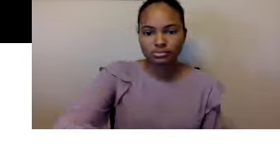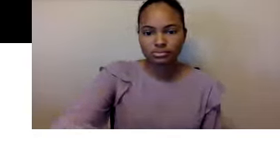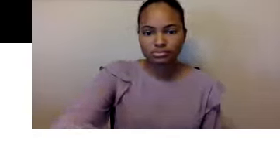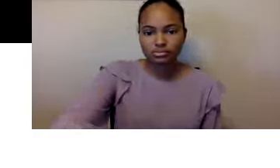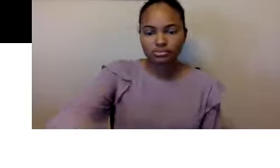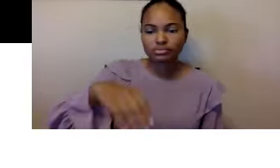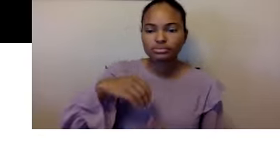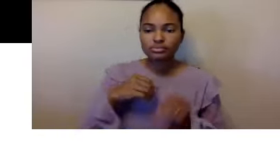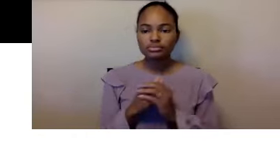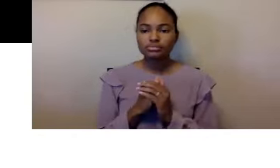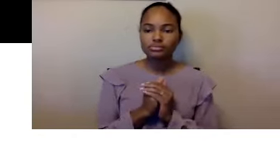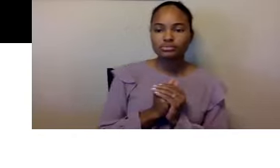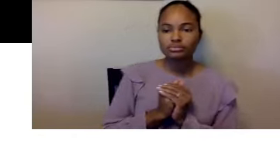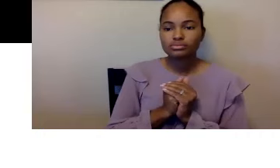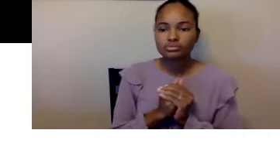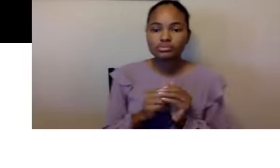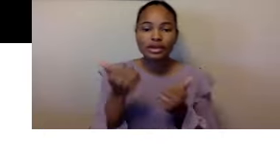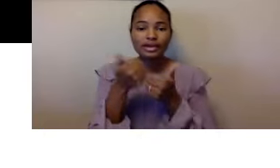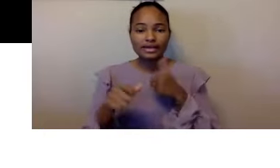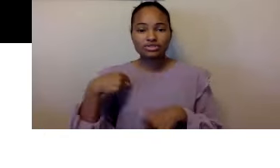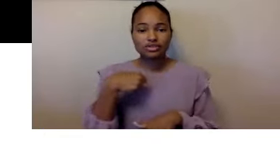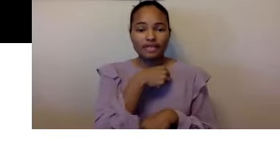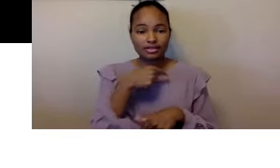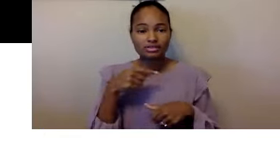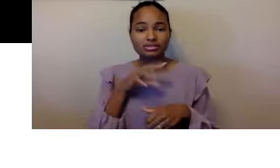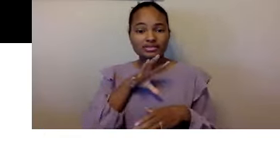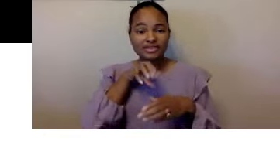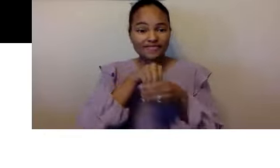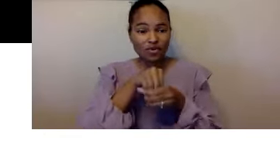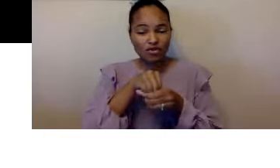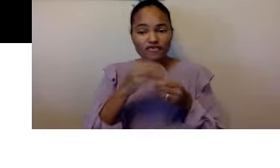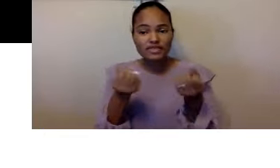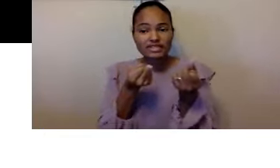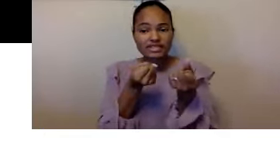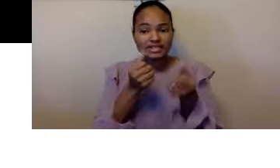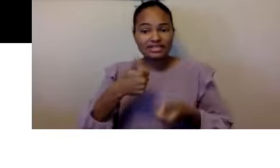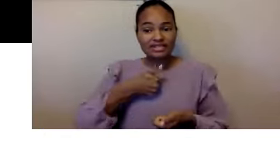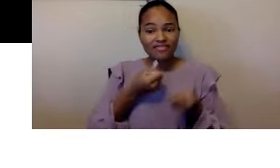each of us who are a part of self-advocacy